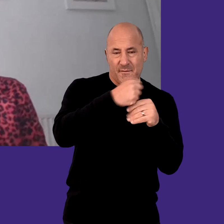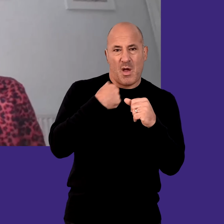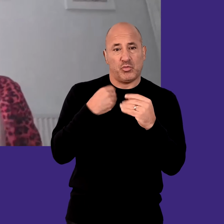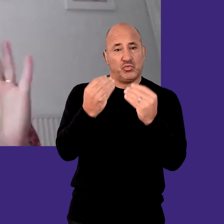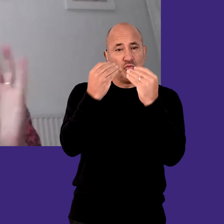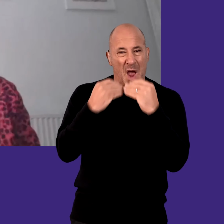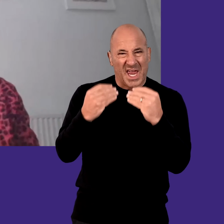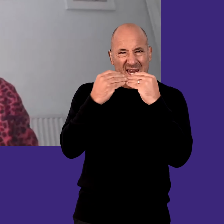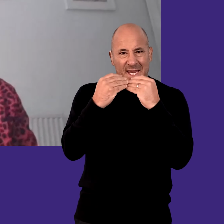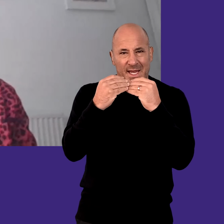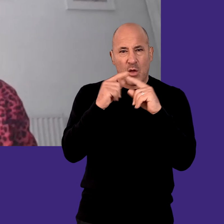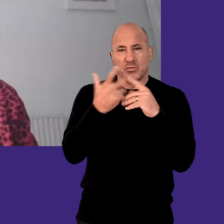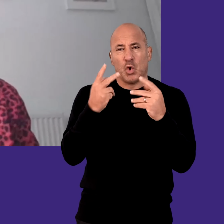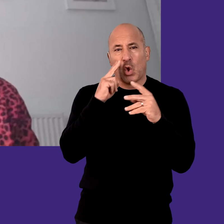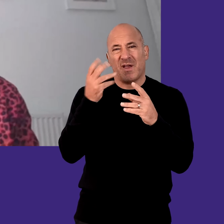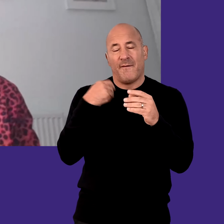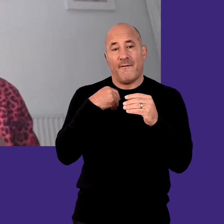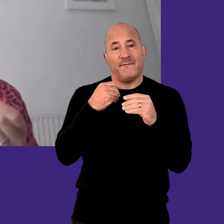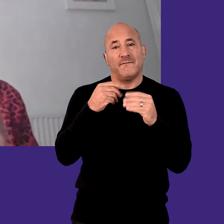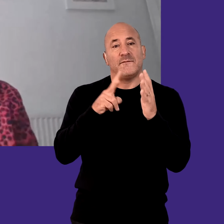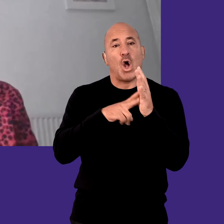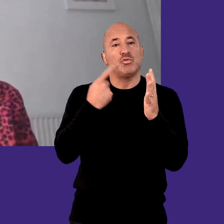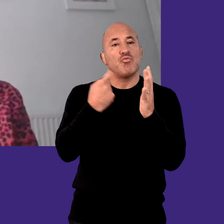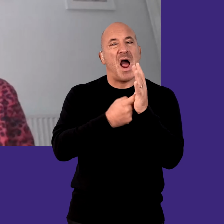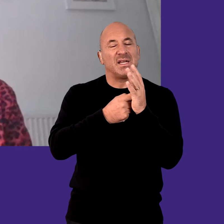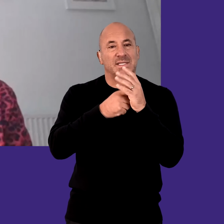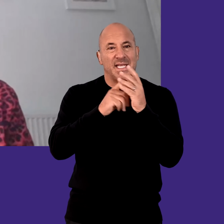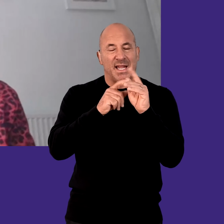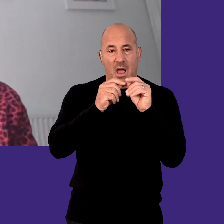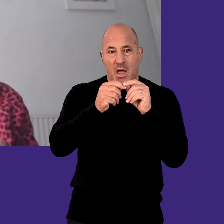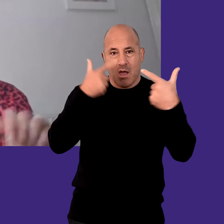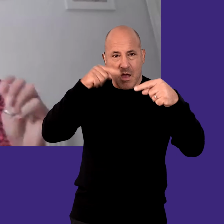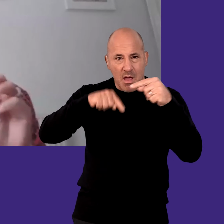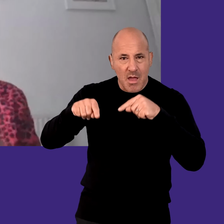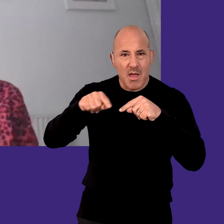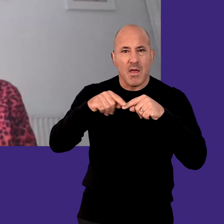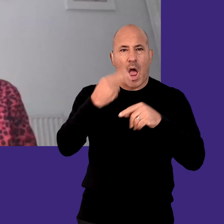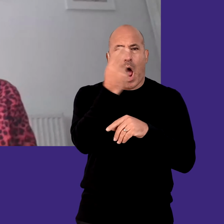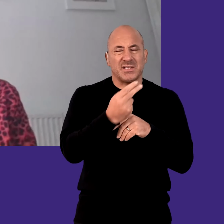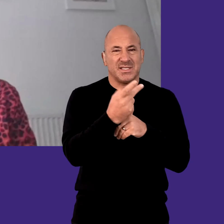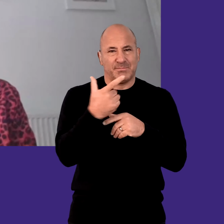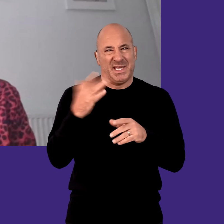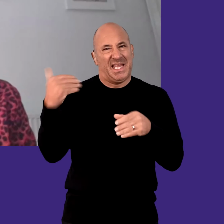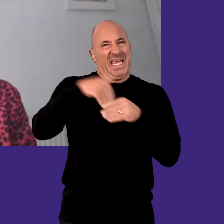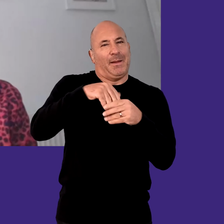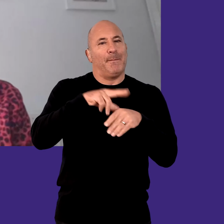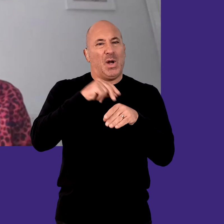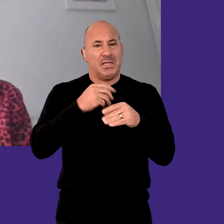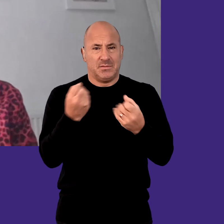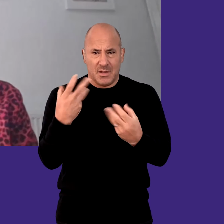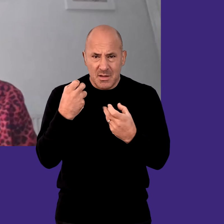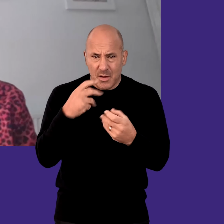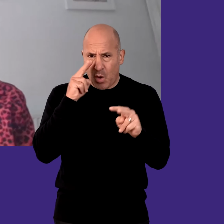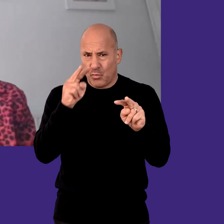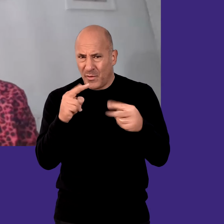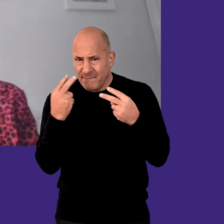how we can use arts and culture-based approaches in our training, and looking at virtual reality. We've used outputs from the artist in residency